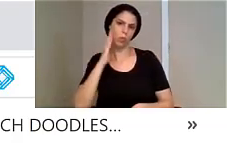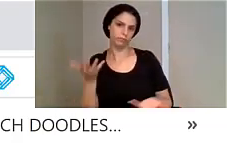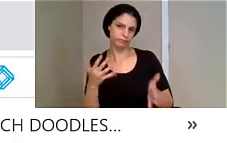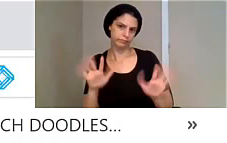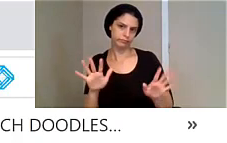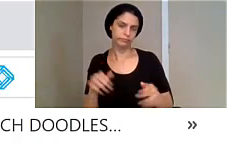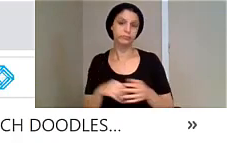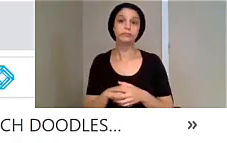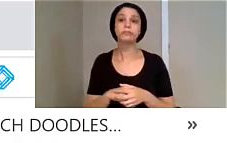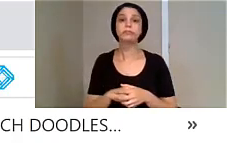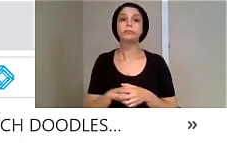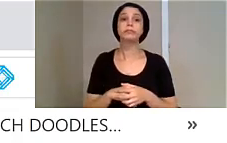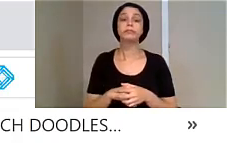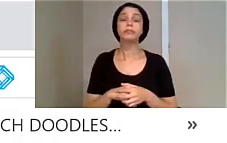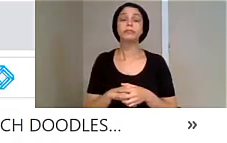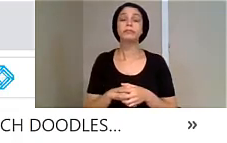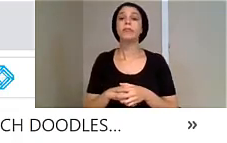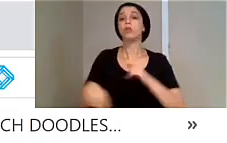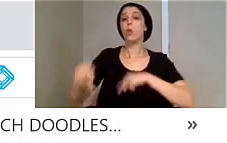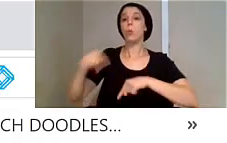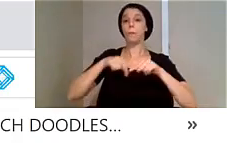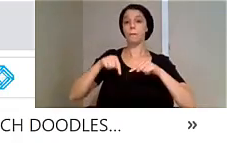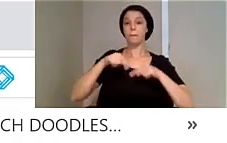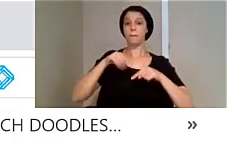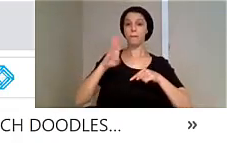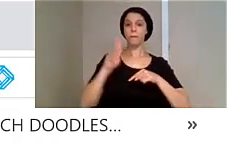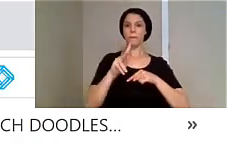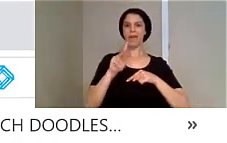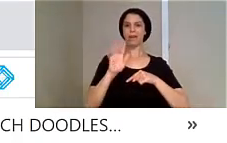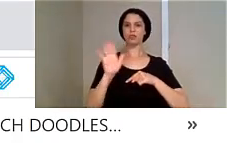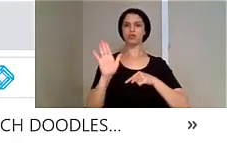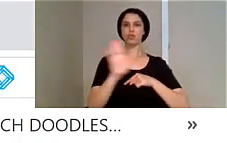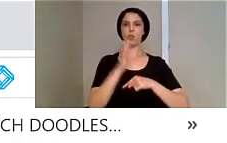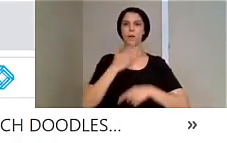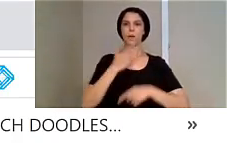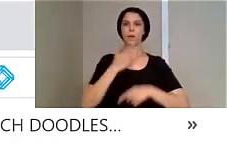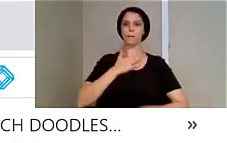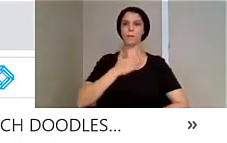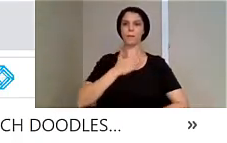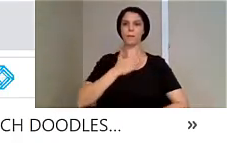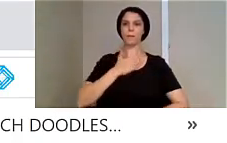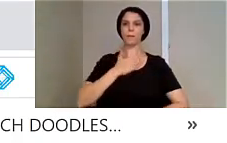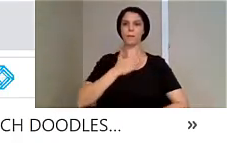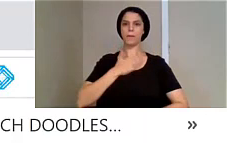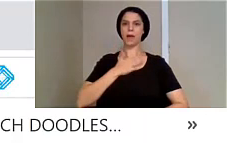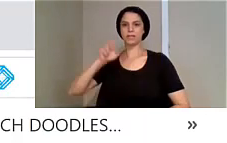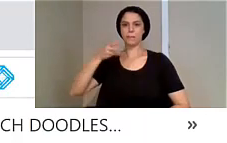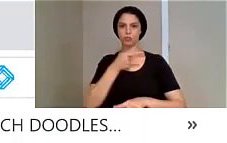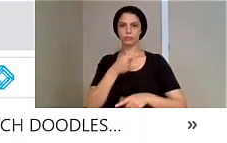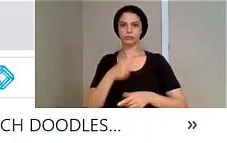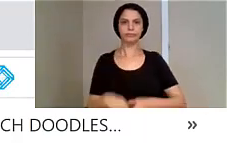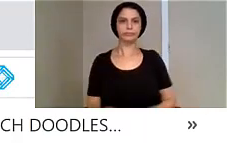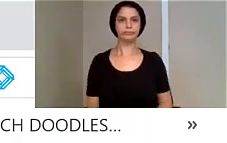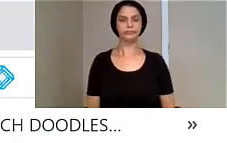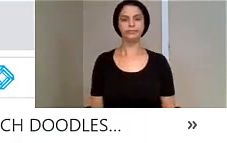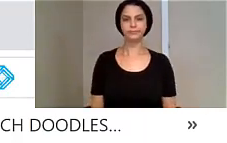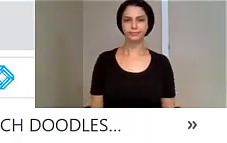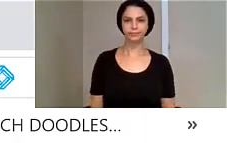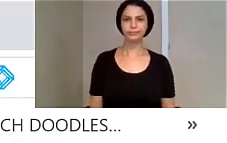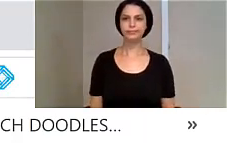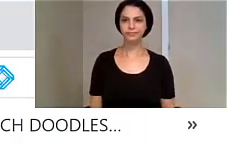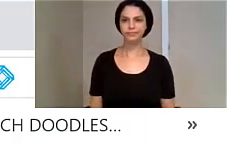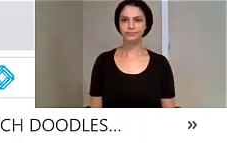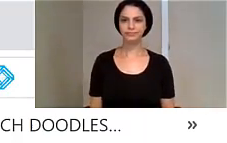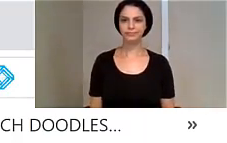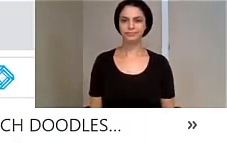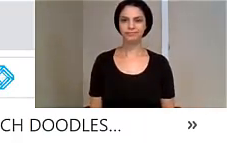you hit submit, it's going to bring you right back to where you started this process from within the course itself. So this